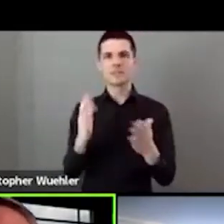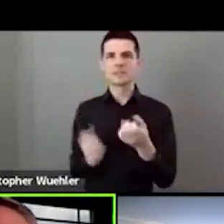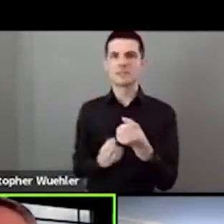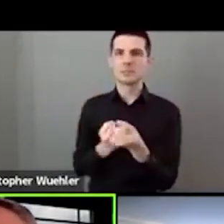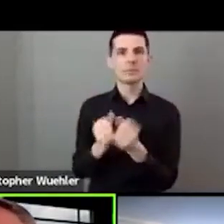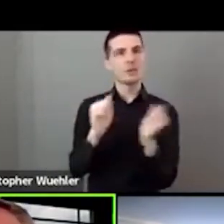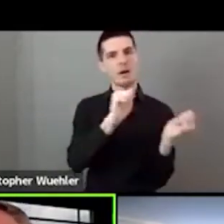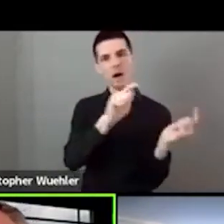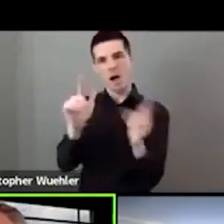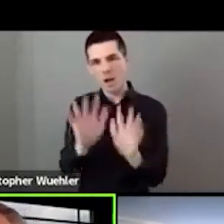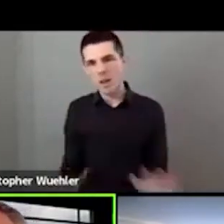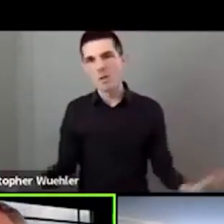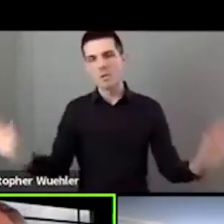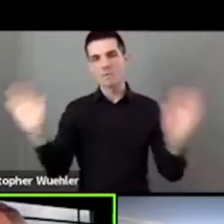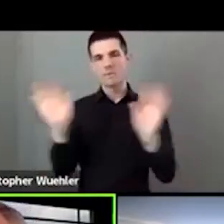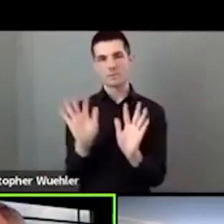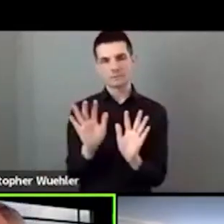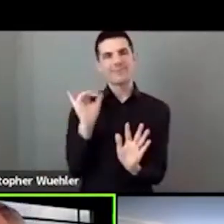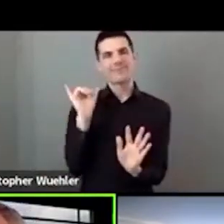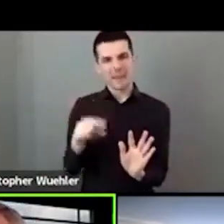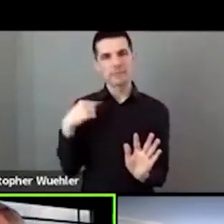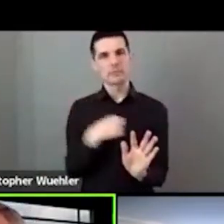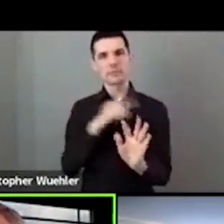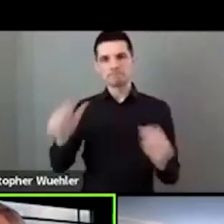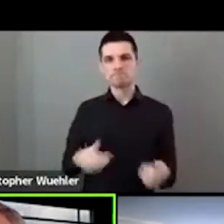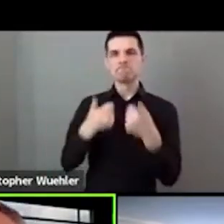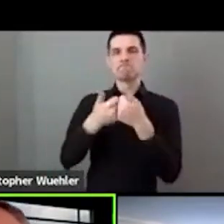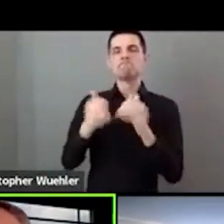the education industry in terms of how to come together